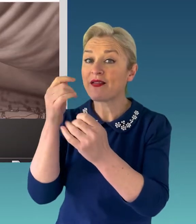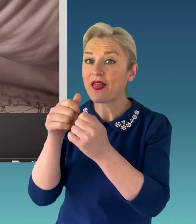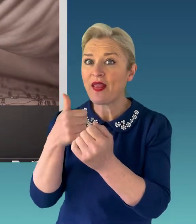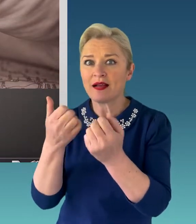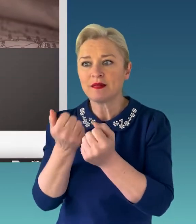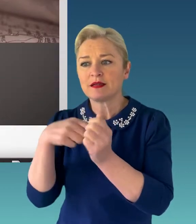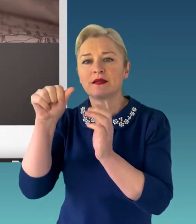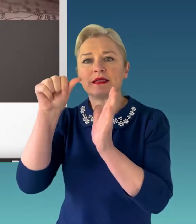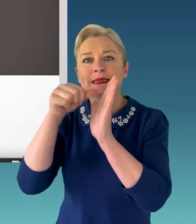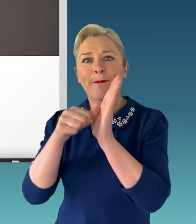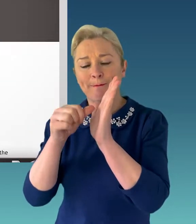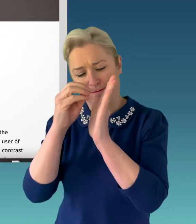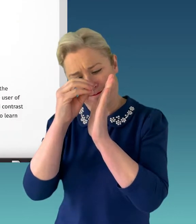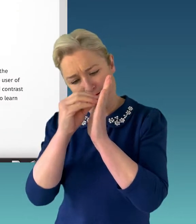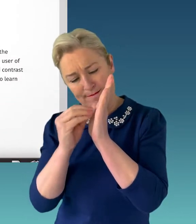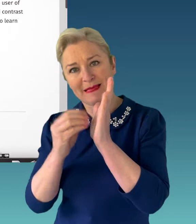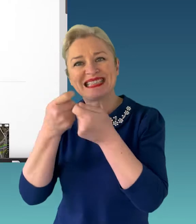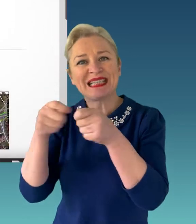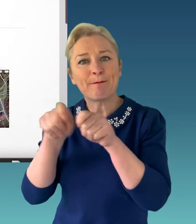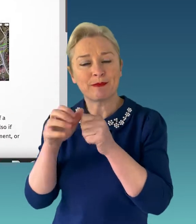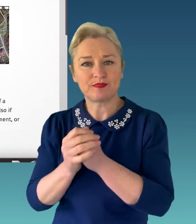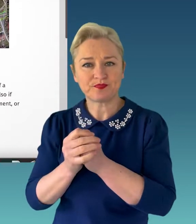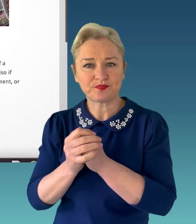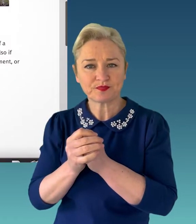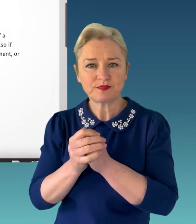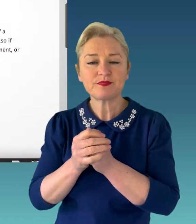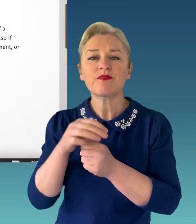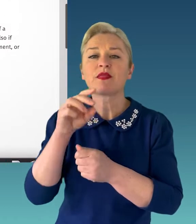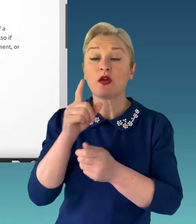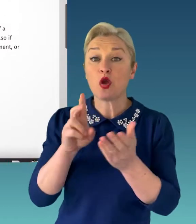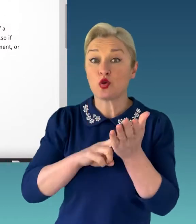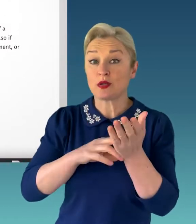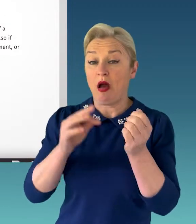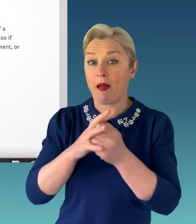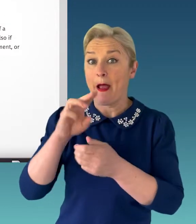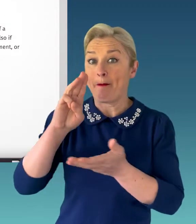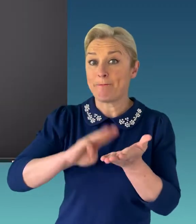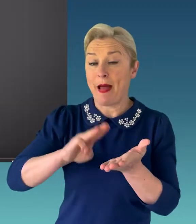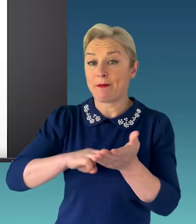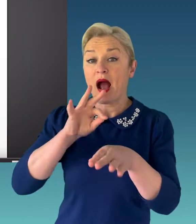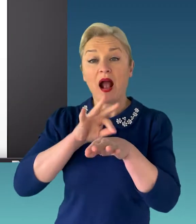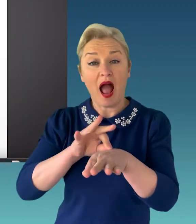The link you need to do this is in the mapping guide, which is available on the Crowd4Access website.